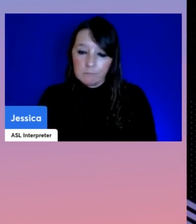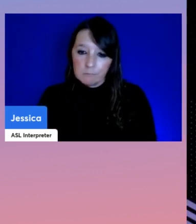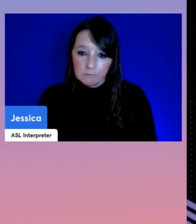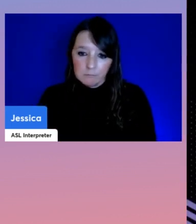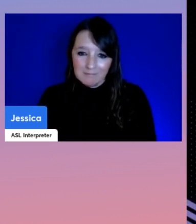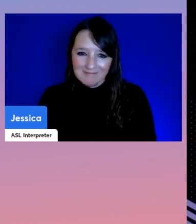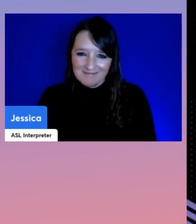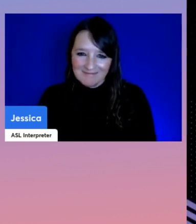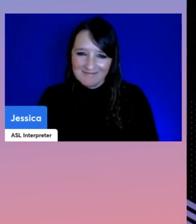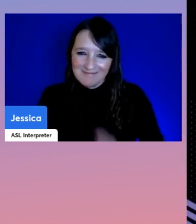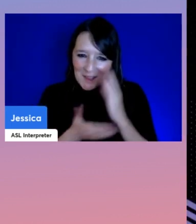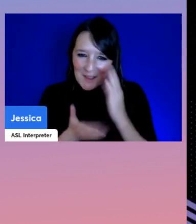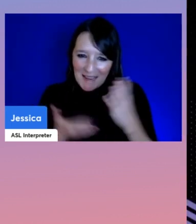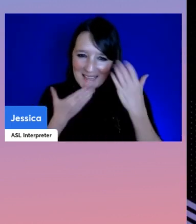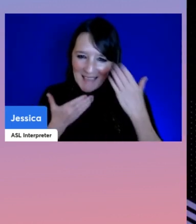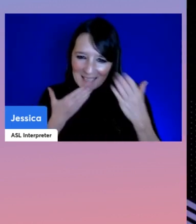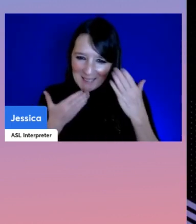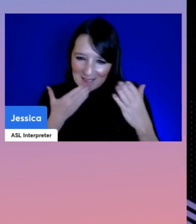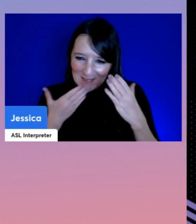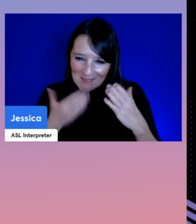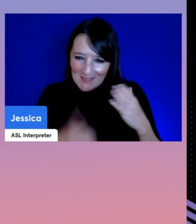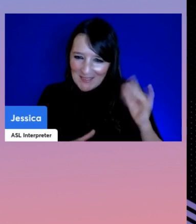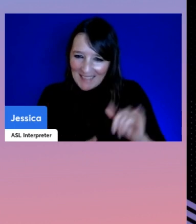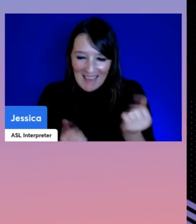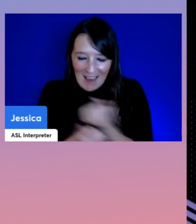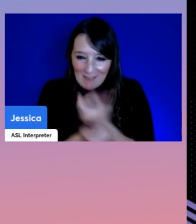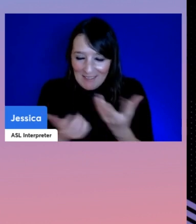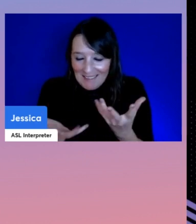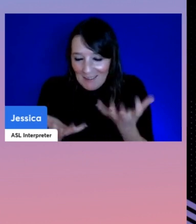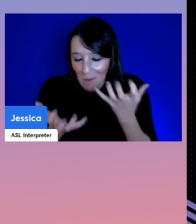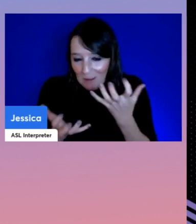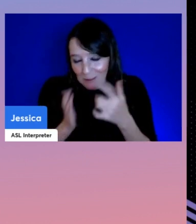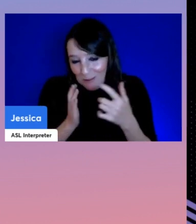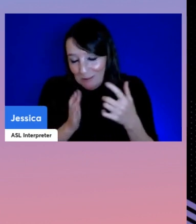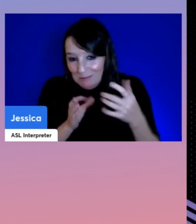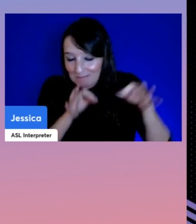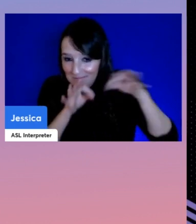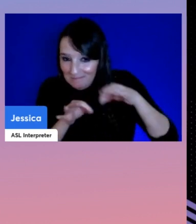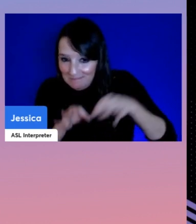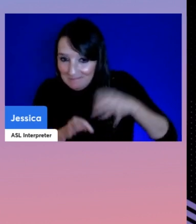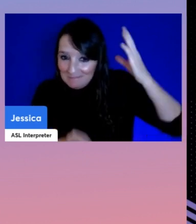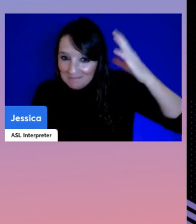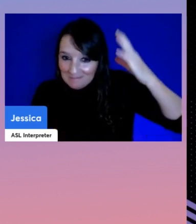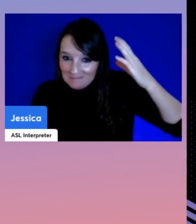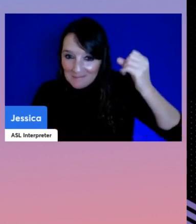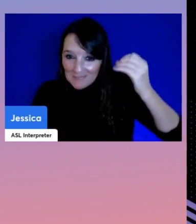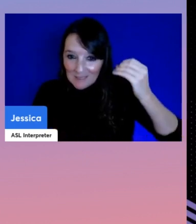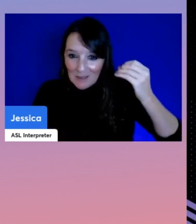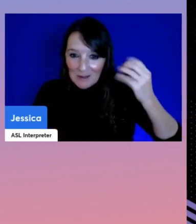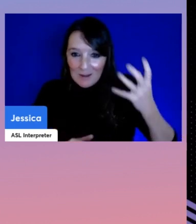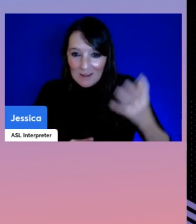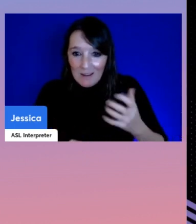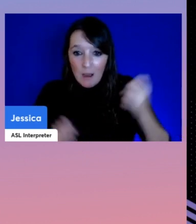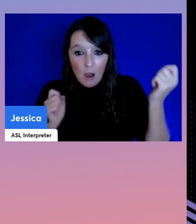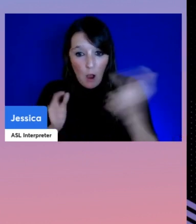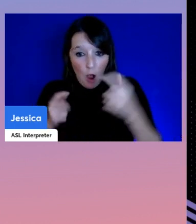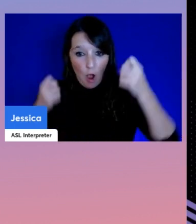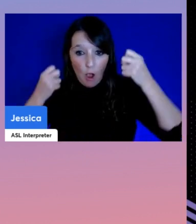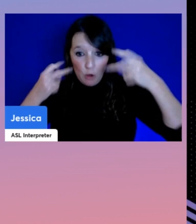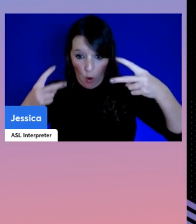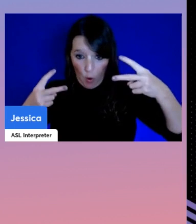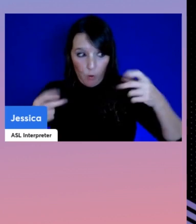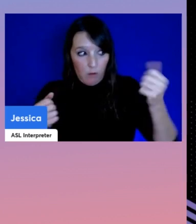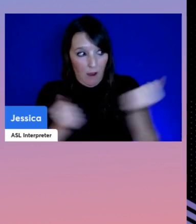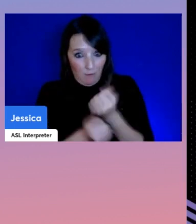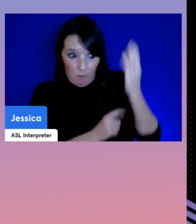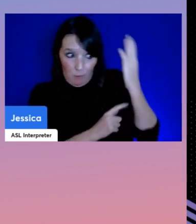All right, thank you. That was everything I had to share with you. So all the code that you saw today and much